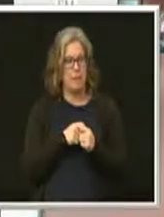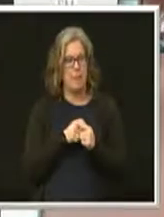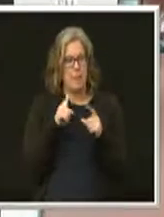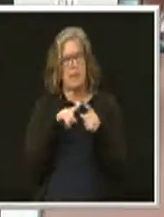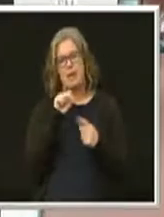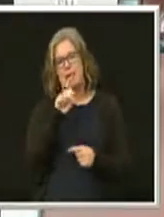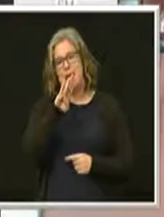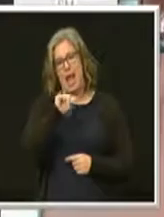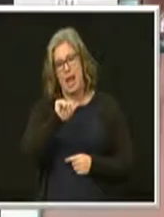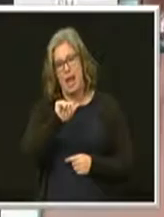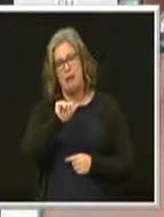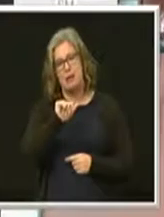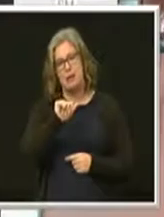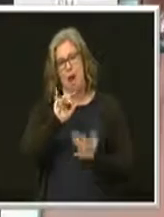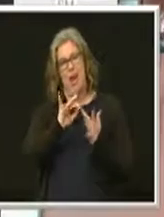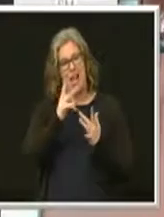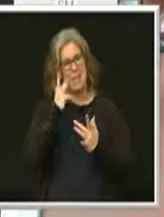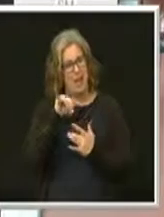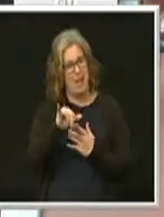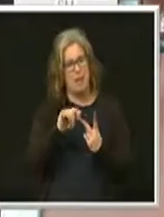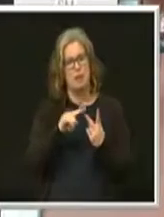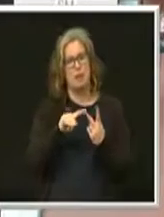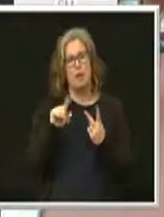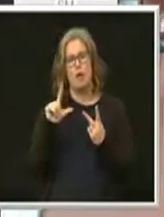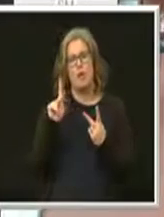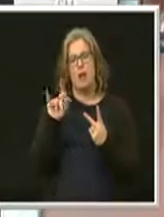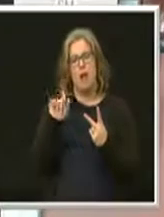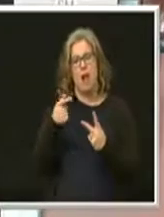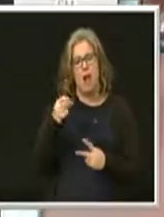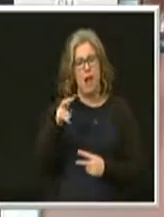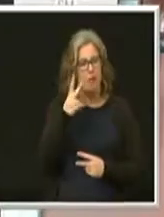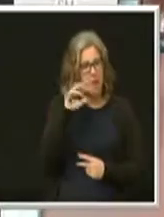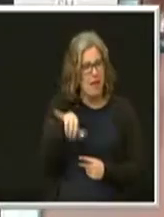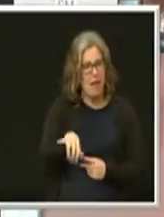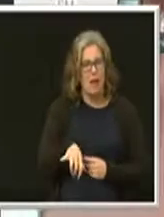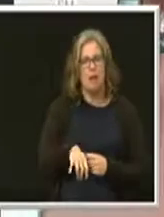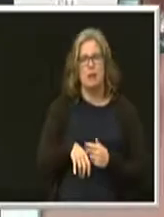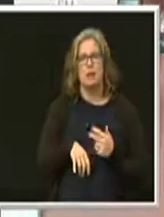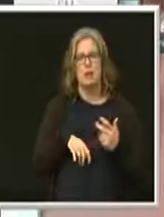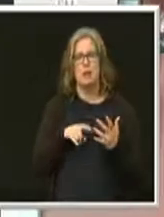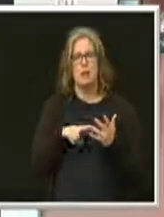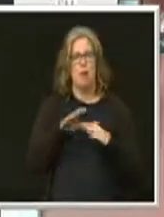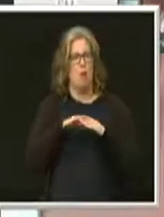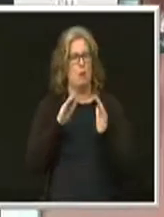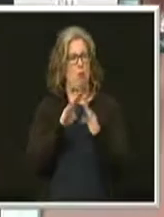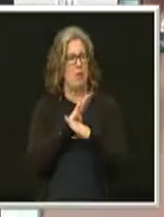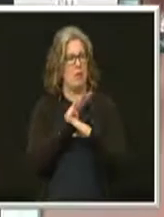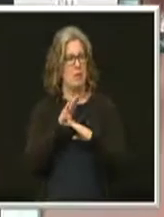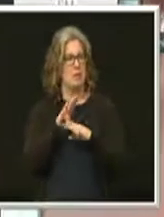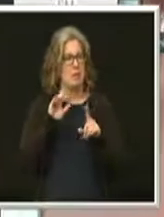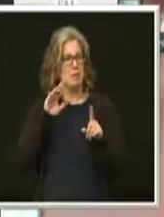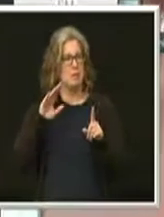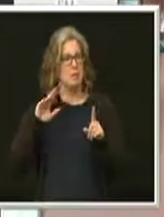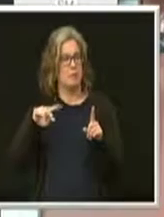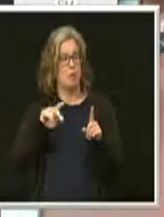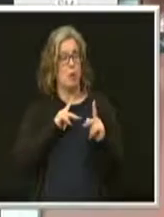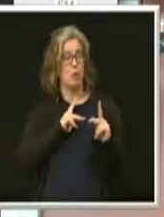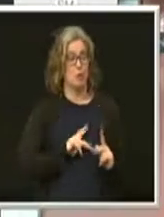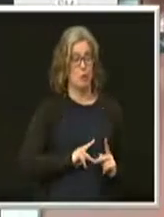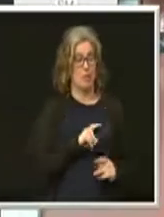go to SBA online and see that. You can go to louisvilleky.gov and see that as well. That's on the small business side. And on the